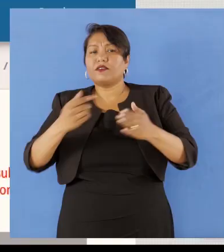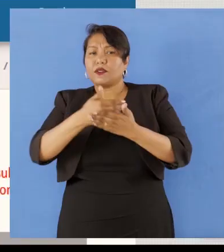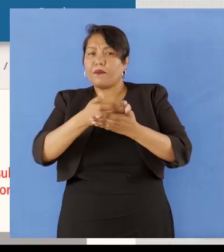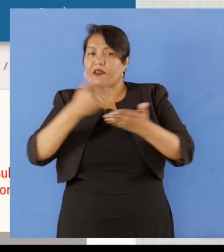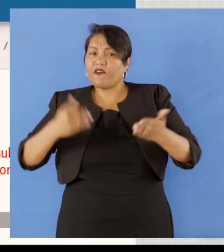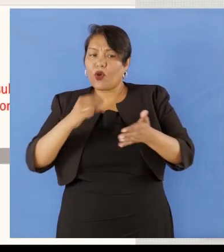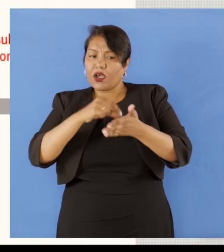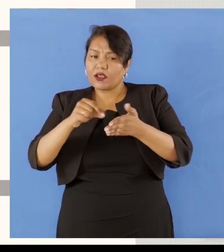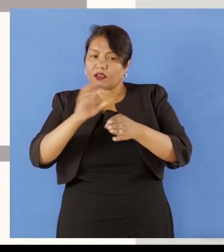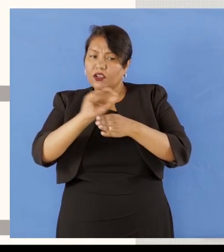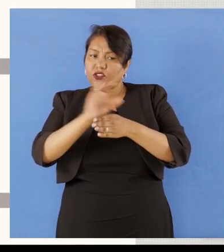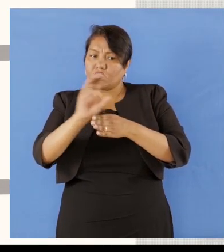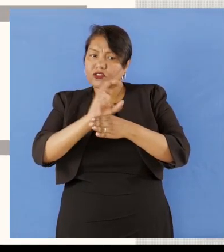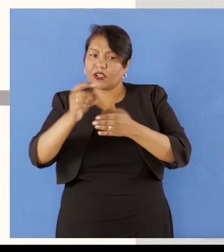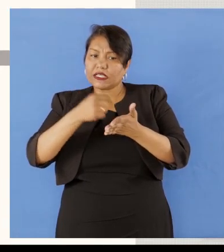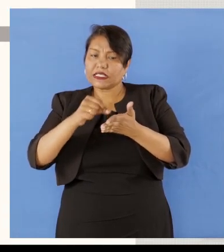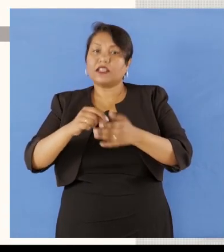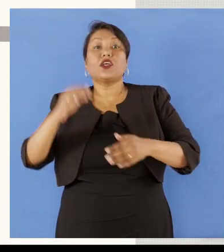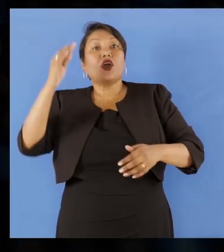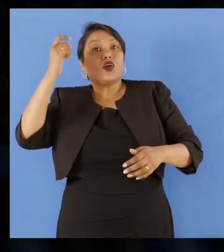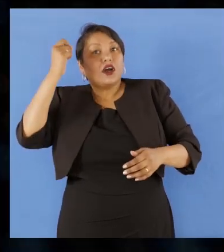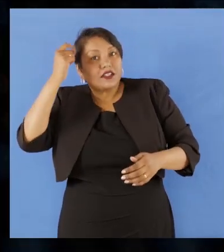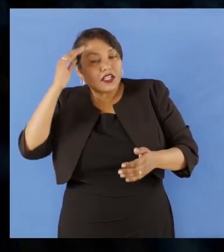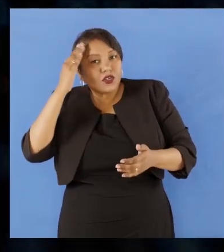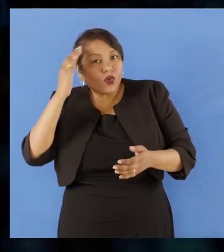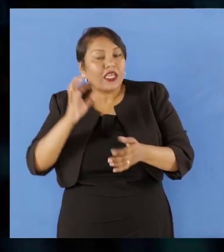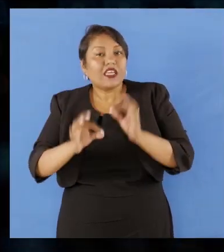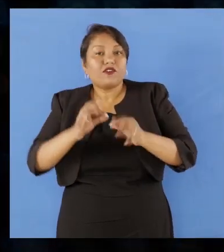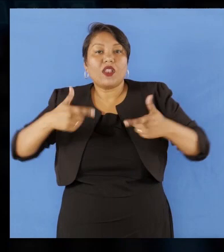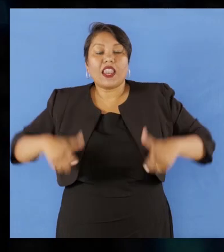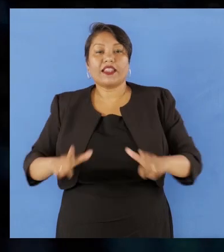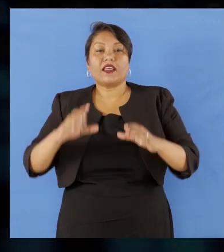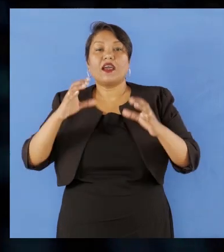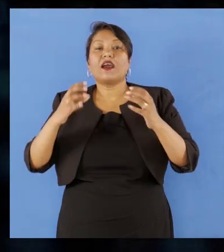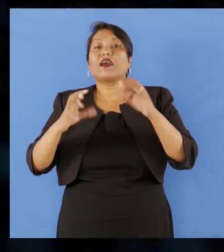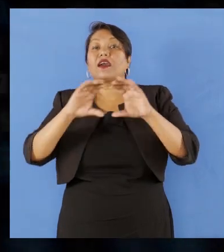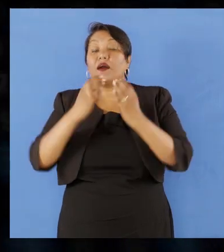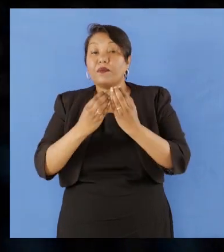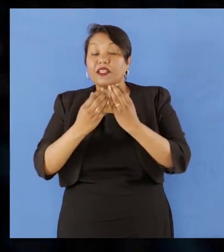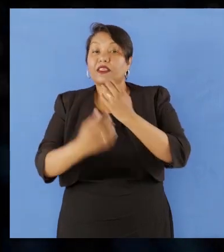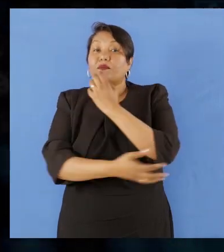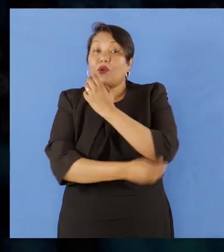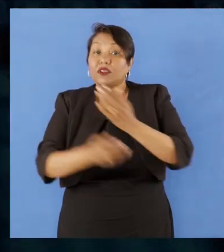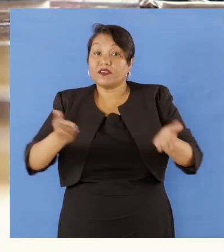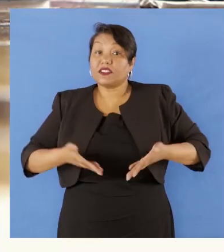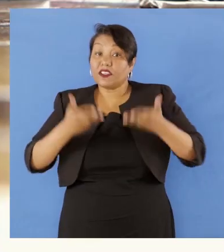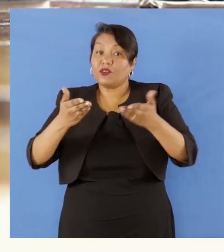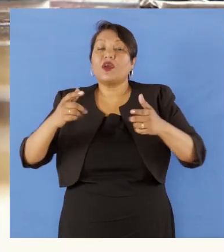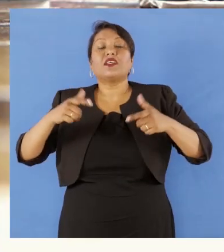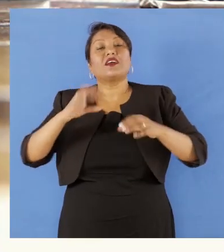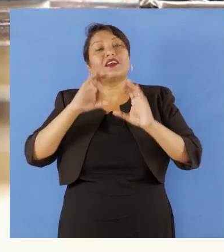is continually doing. Some of the information shared included learning more about services before signing a